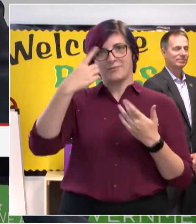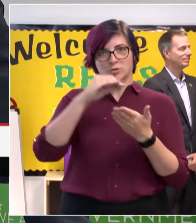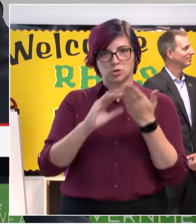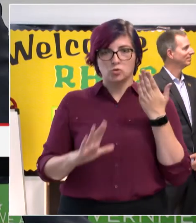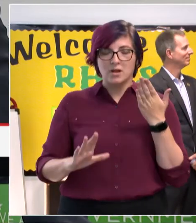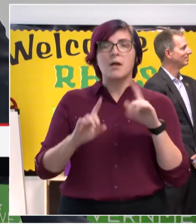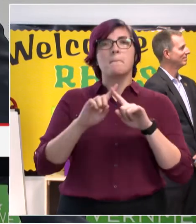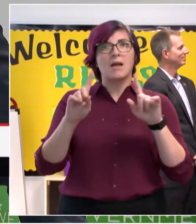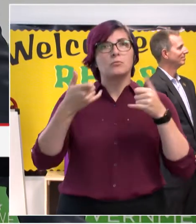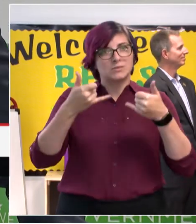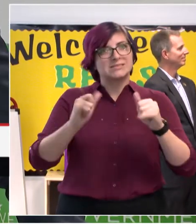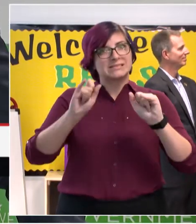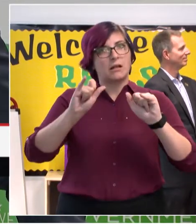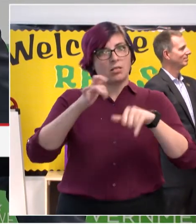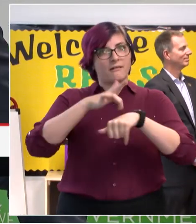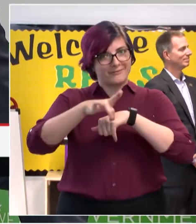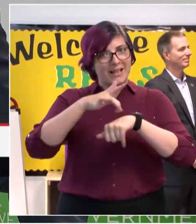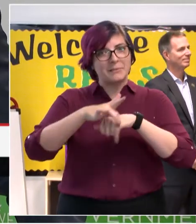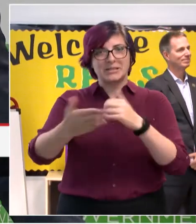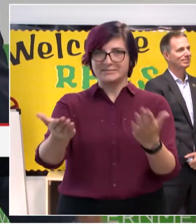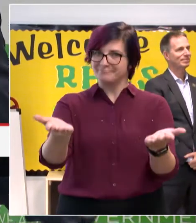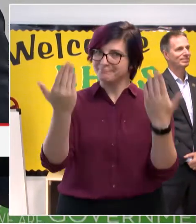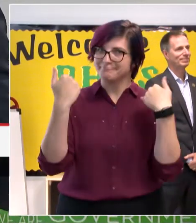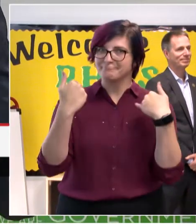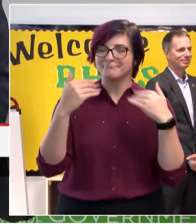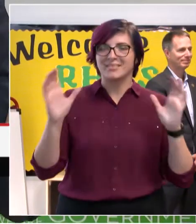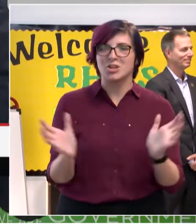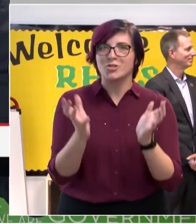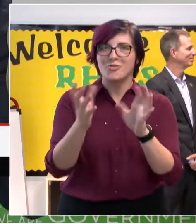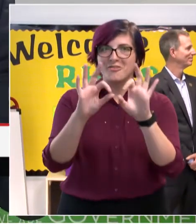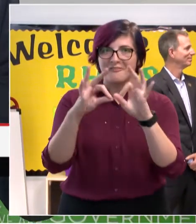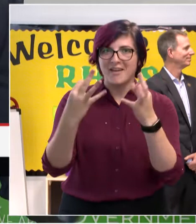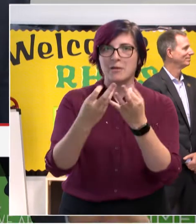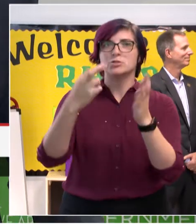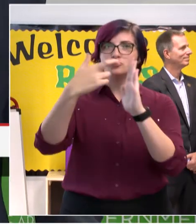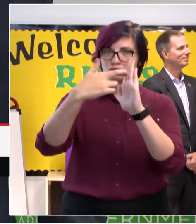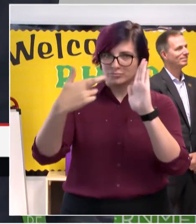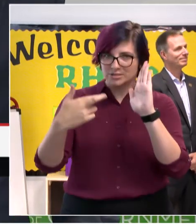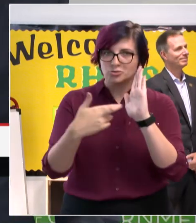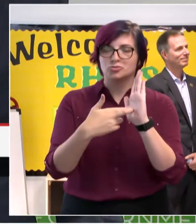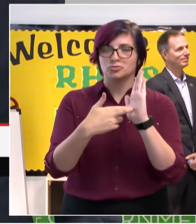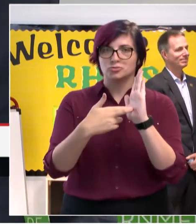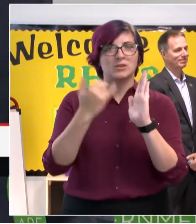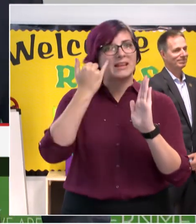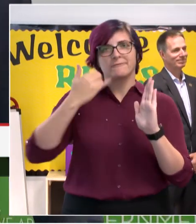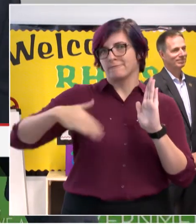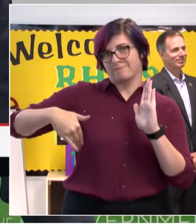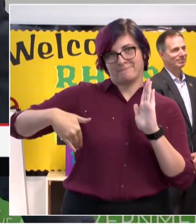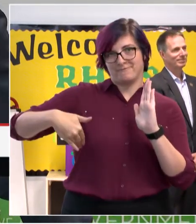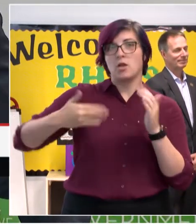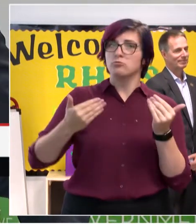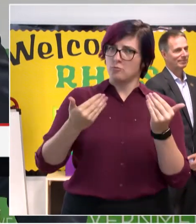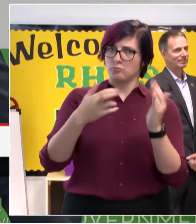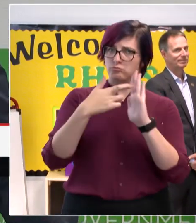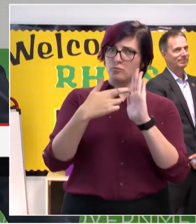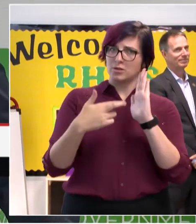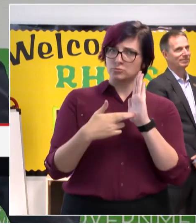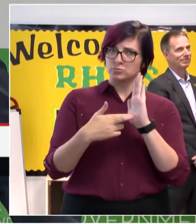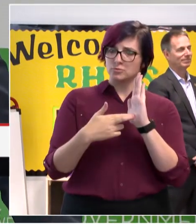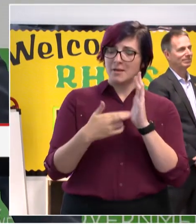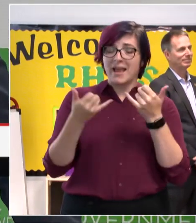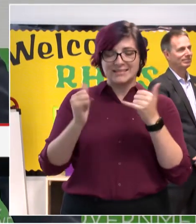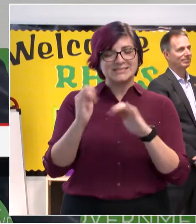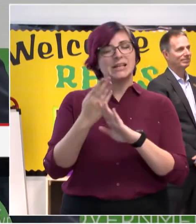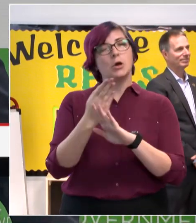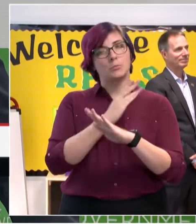open. And we still have seats. So we encourage families to register if you haven't done so already. And there are still